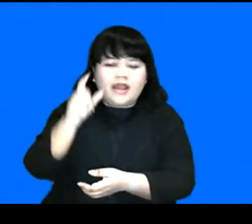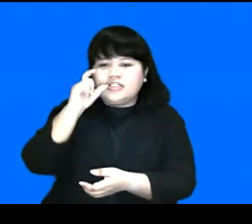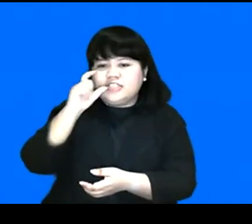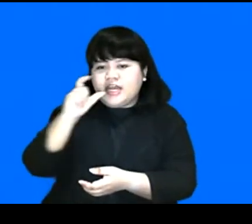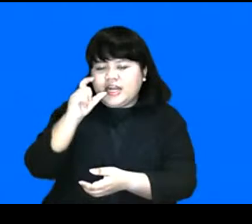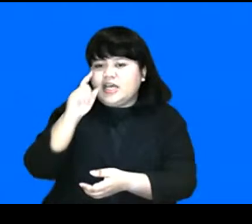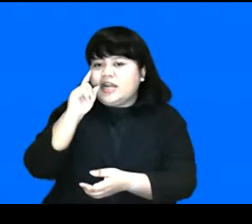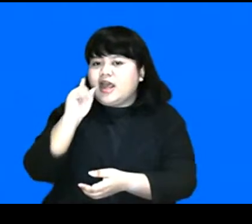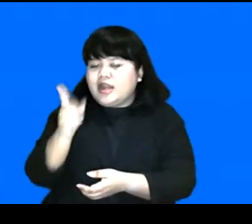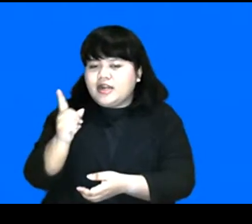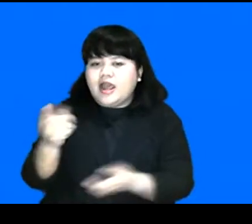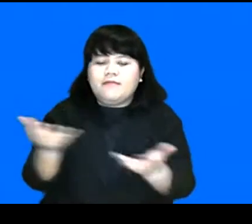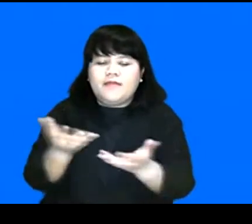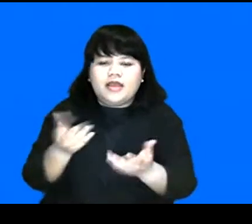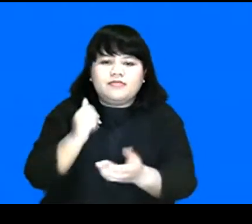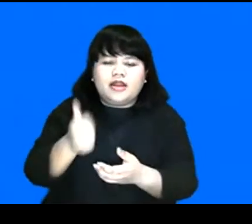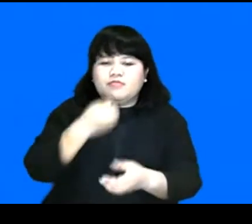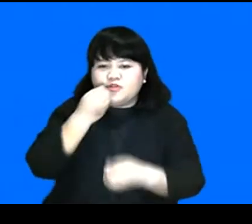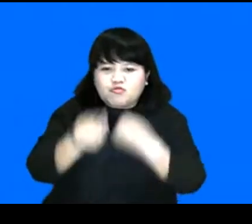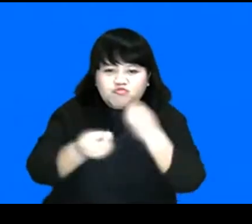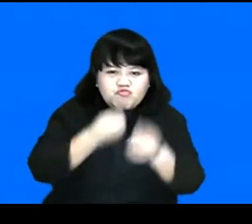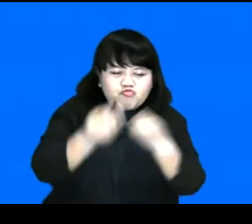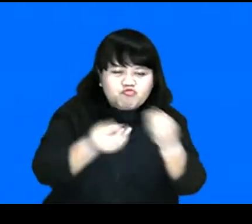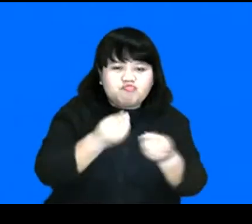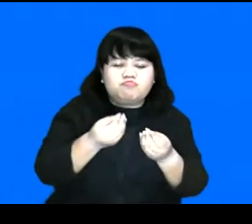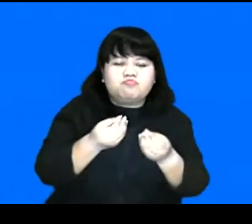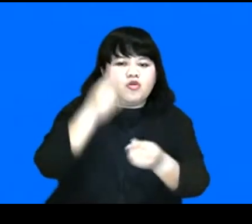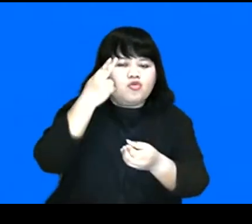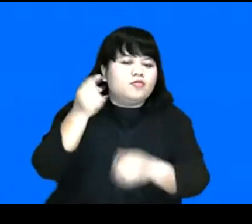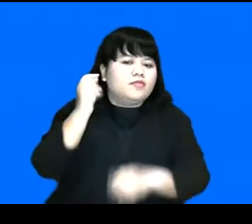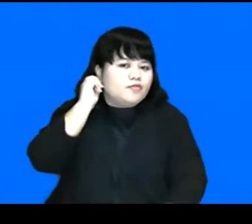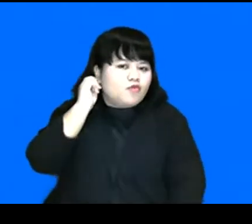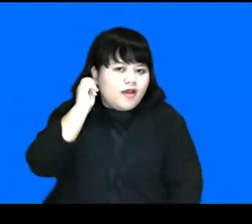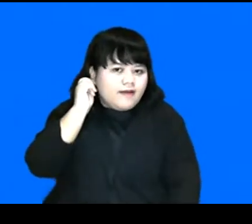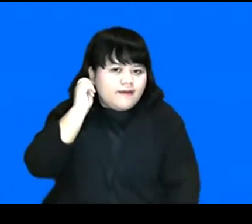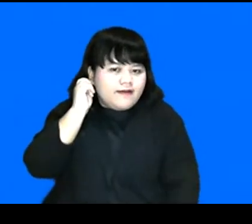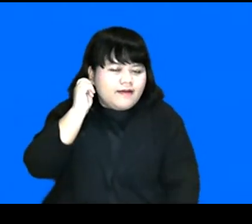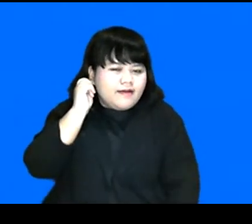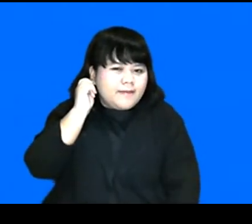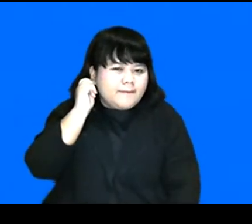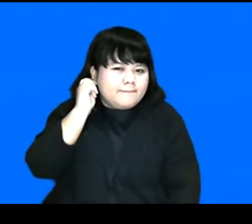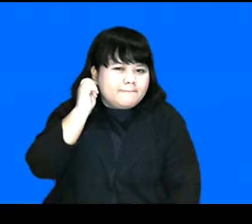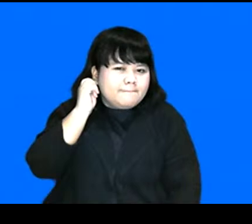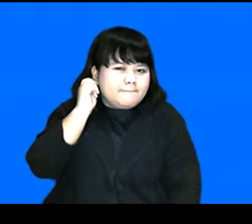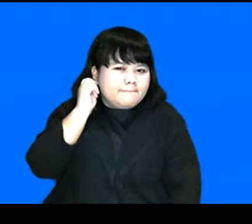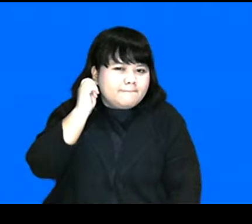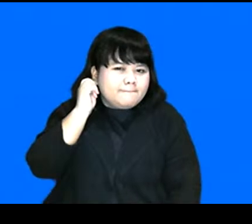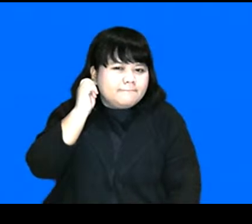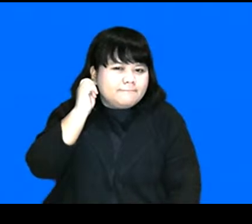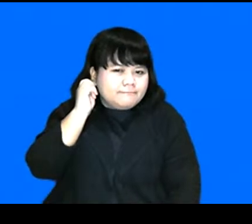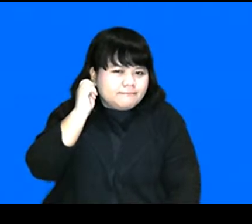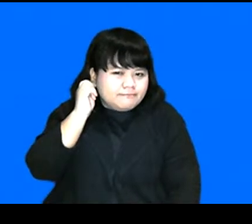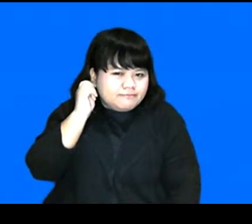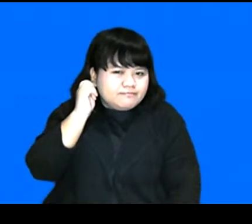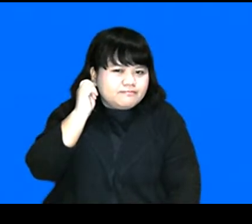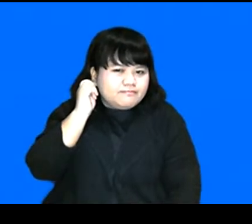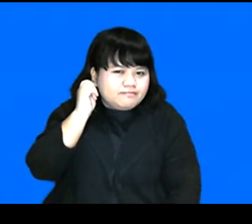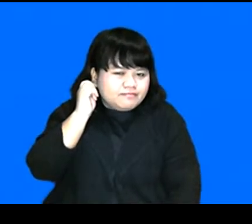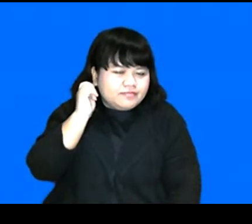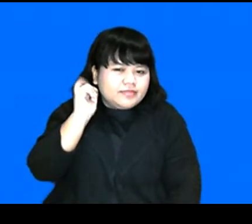of taxes you're paying, one, to position it before her. This is the kind of, you know